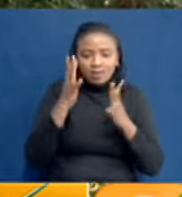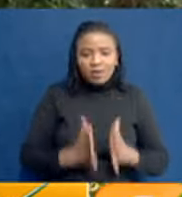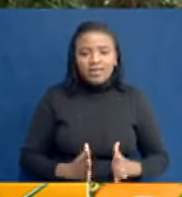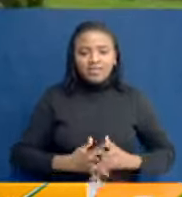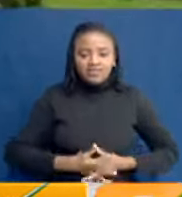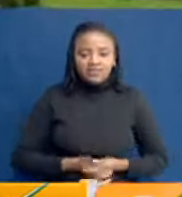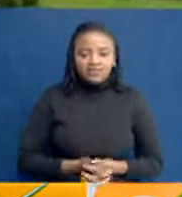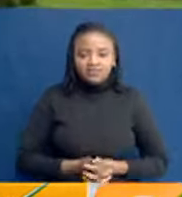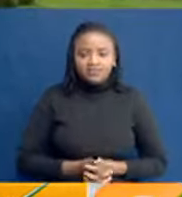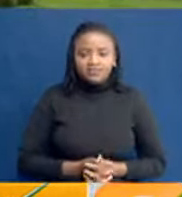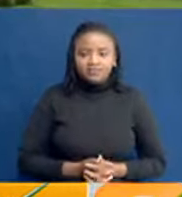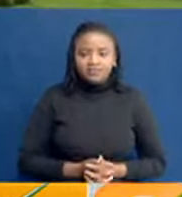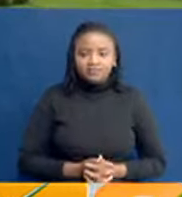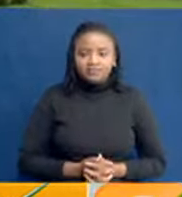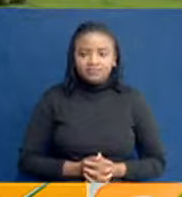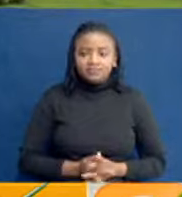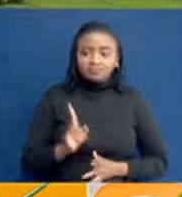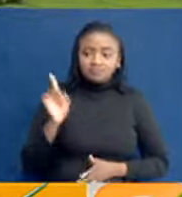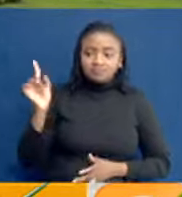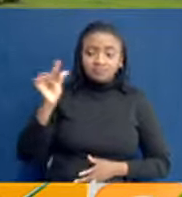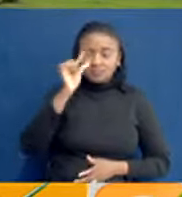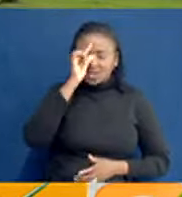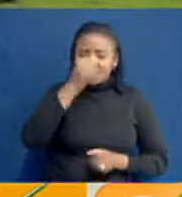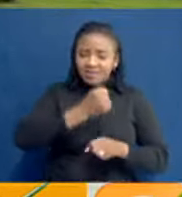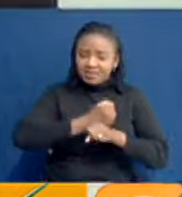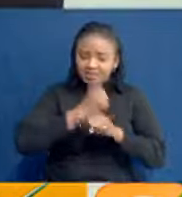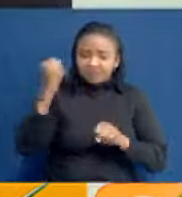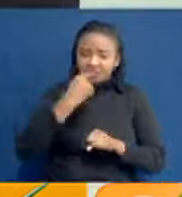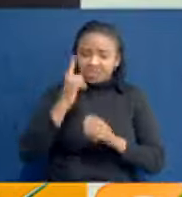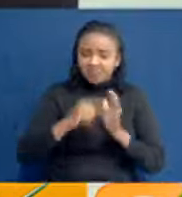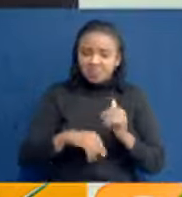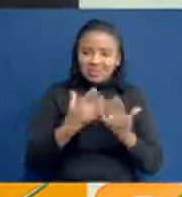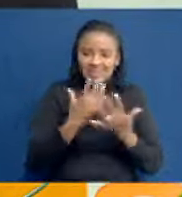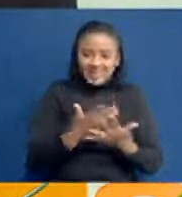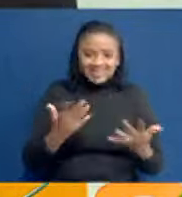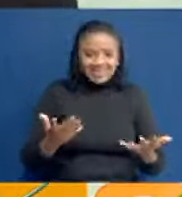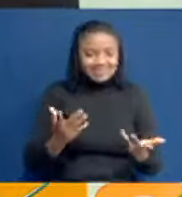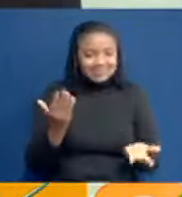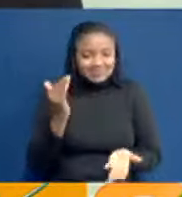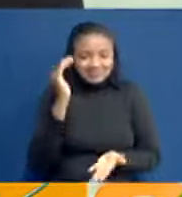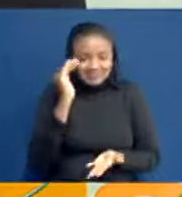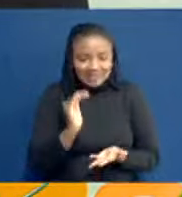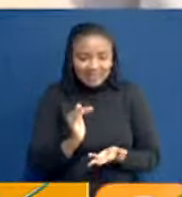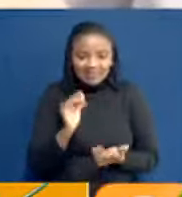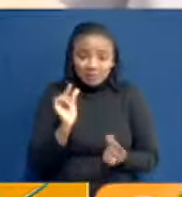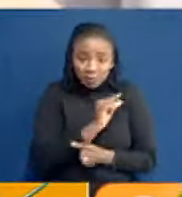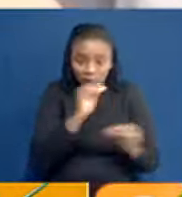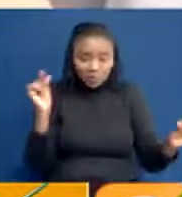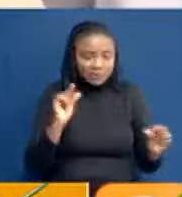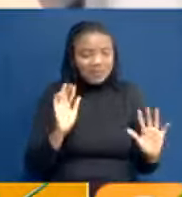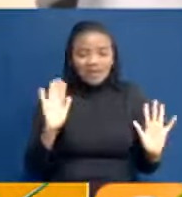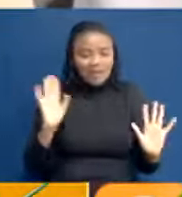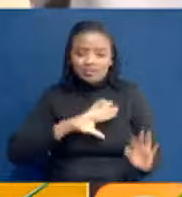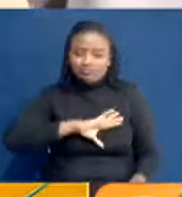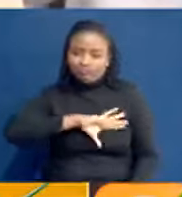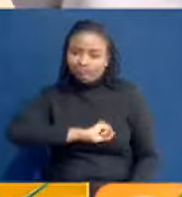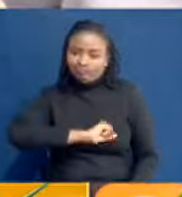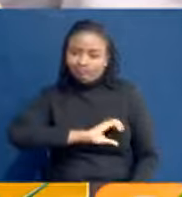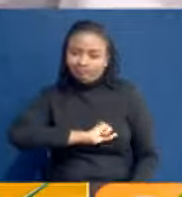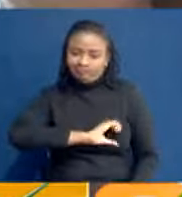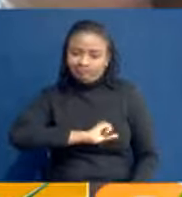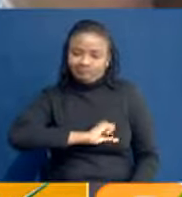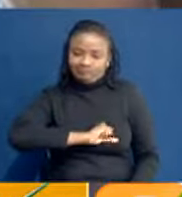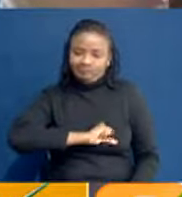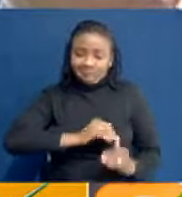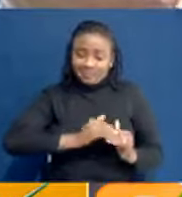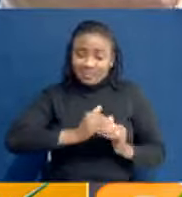majority. The government has maintained that the cost of living will not be stabilized or reduced in a short period of time, urging Kenyans to brace